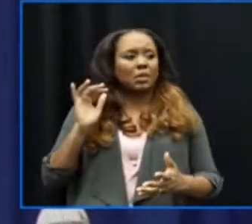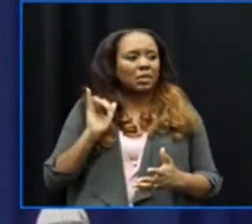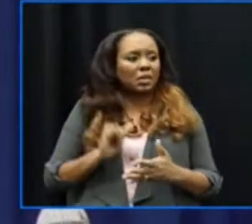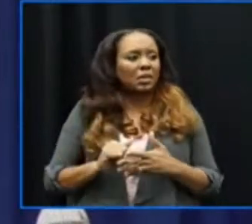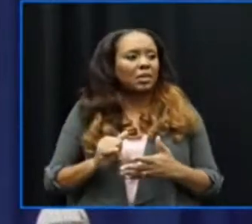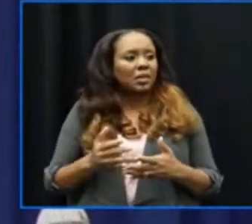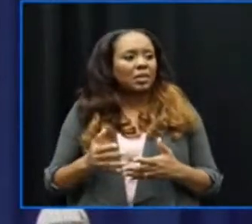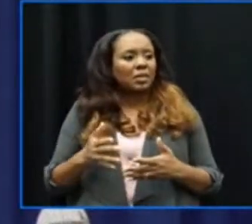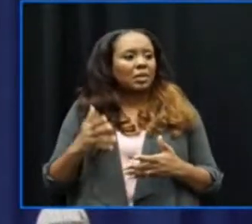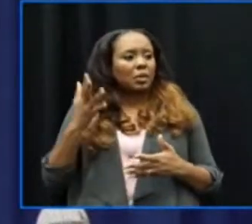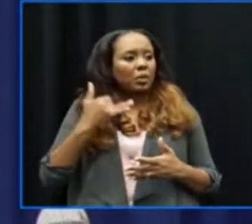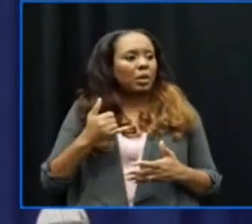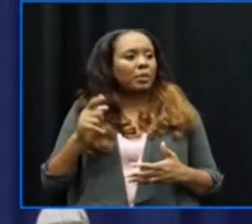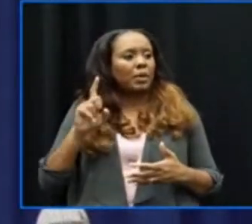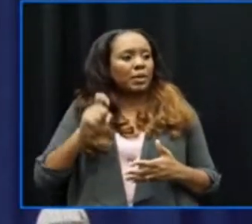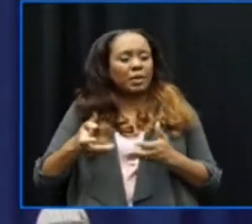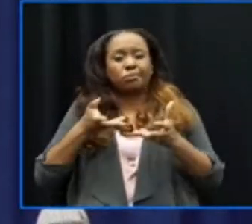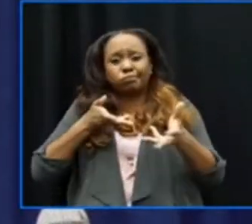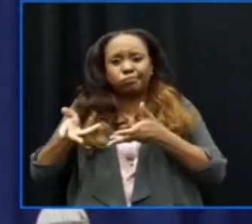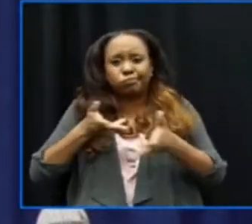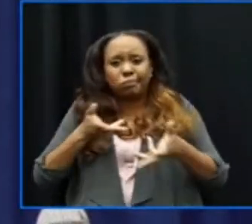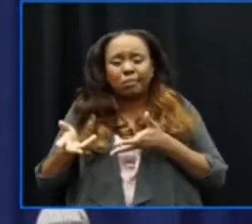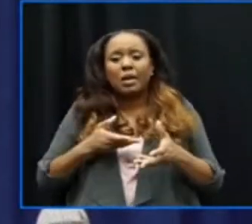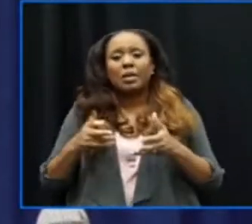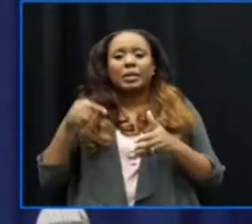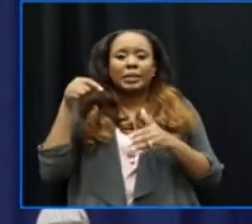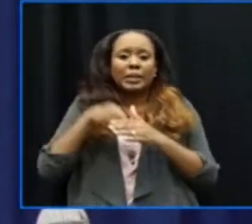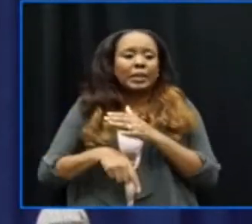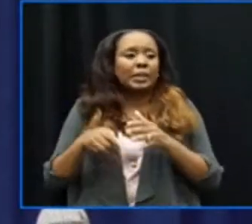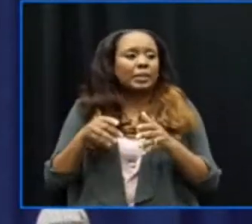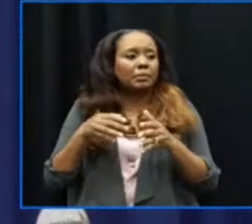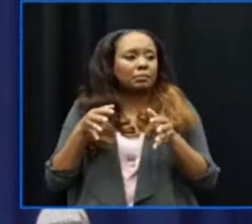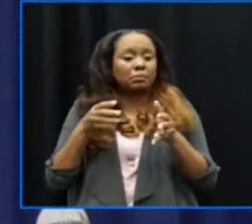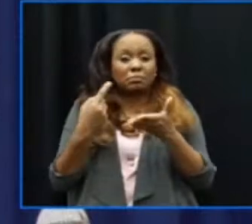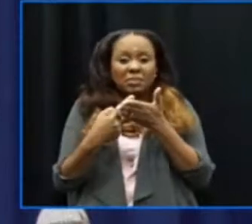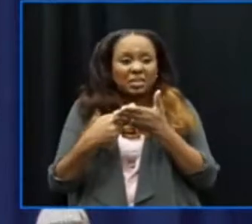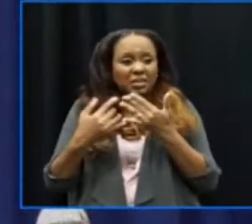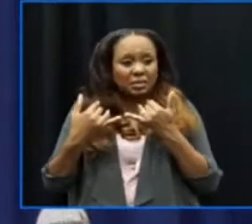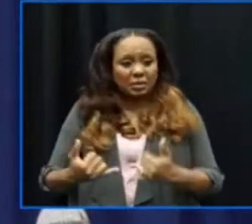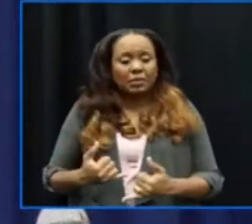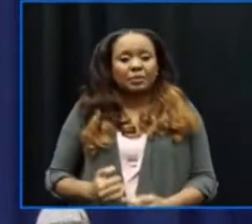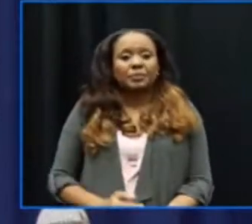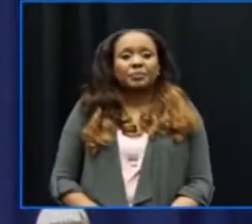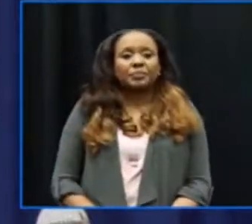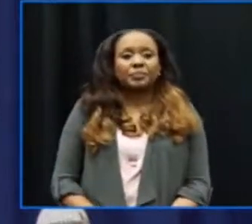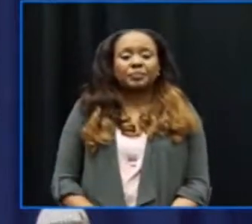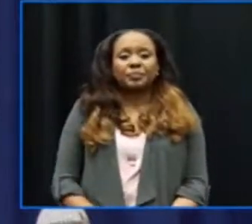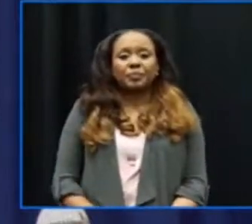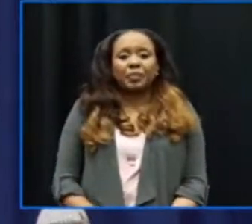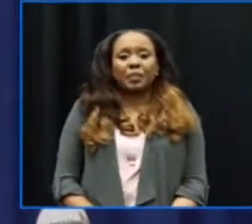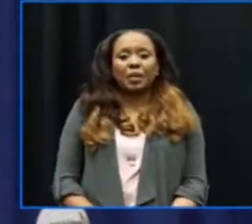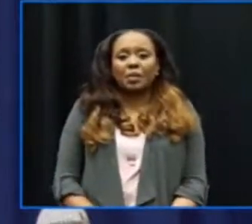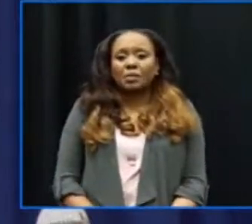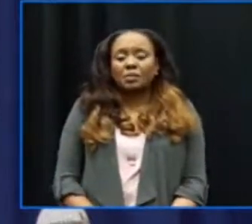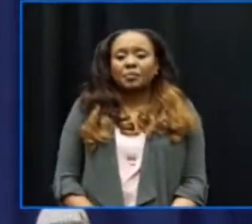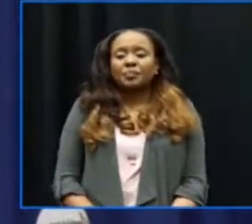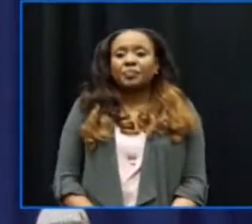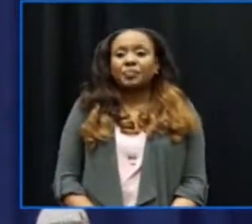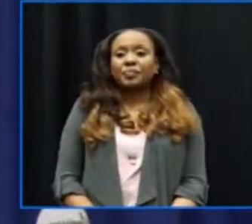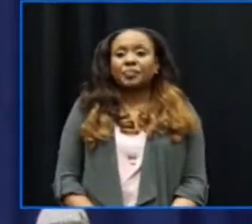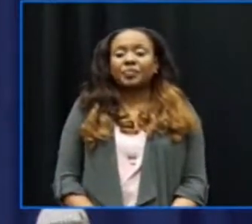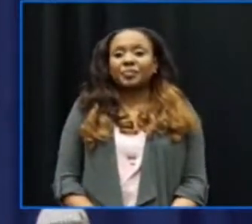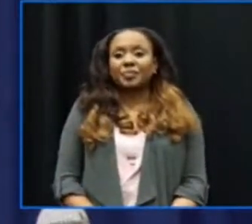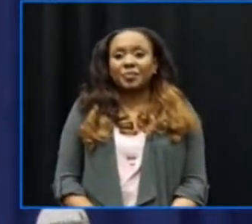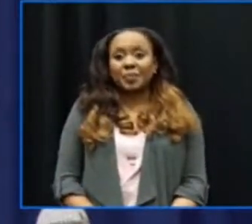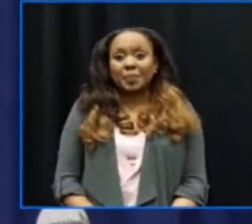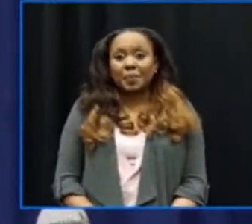such as this one that we're having today. It is clear that